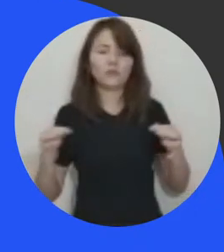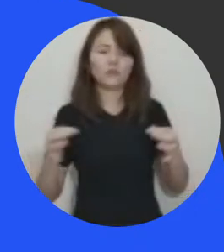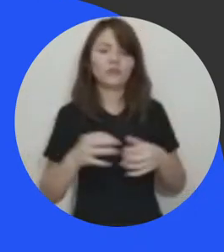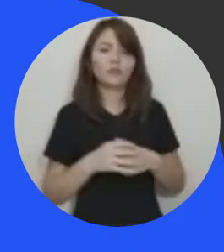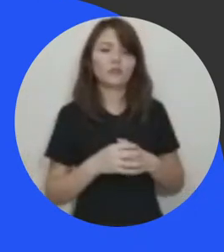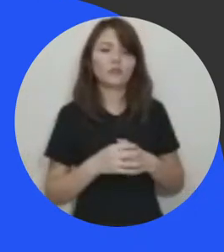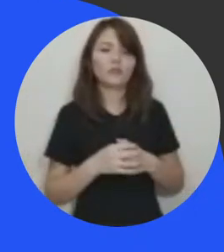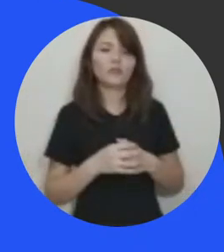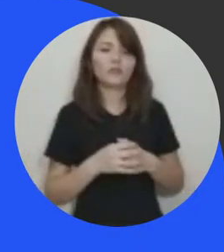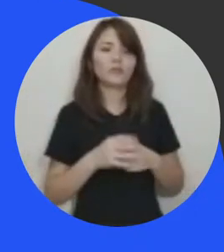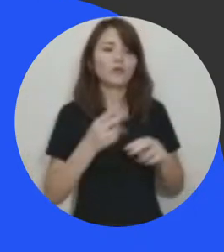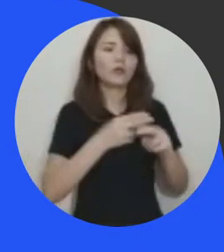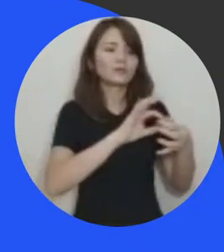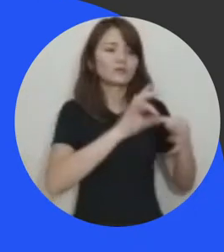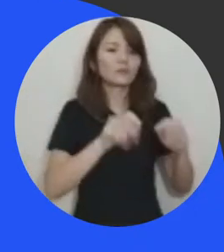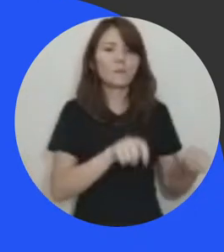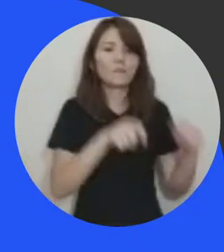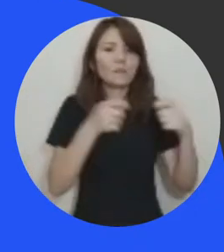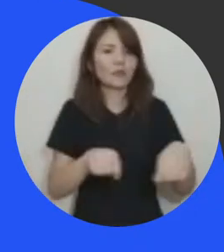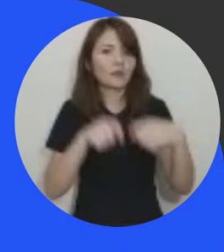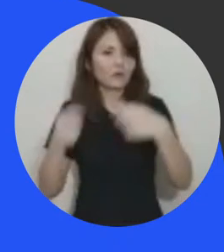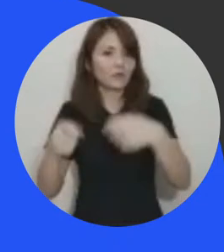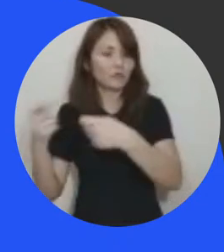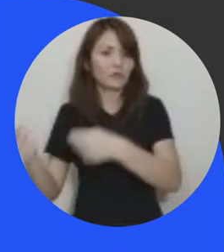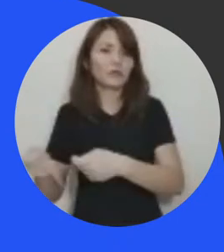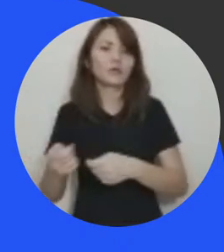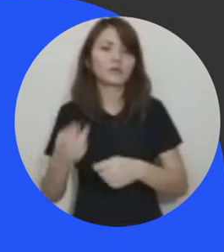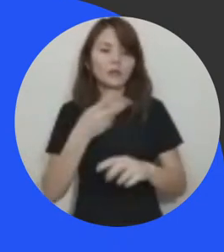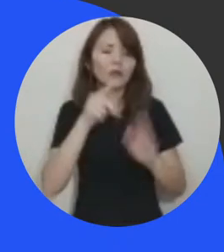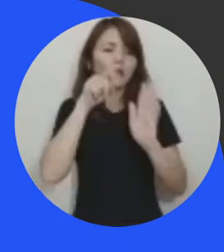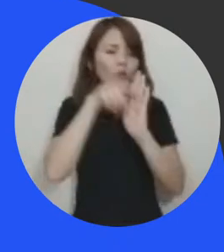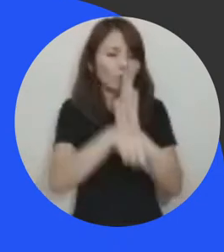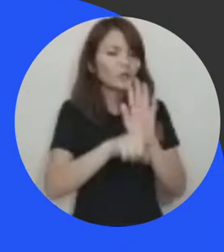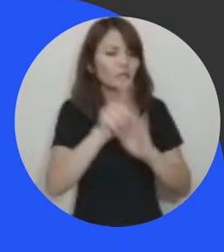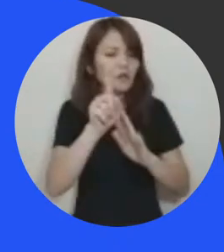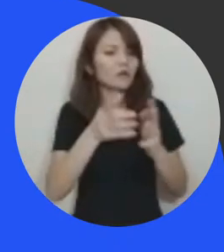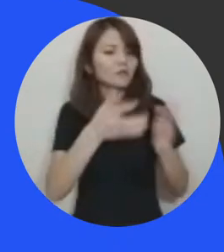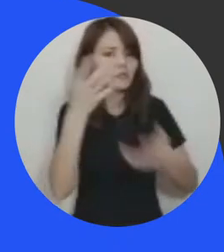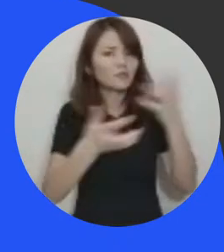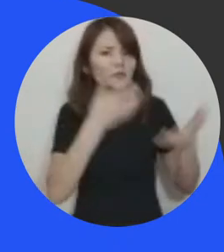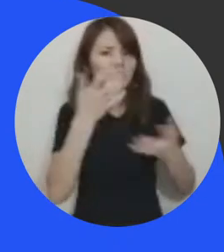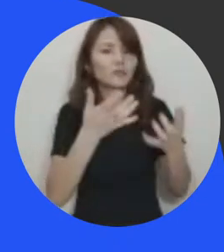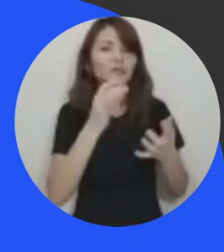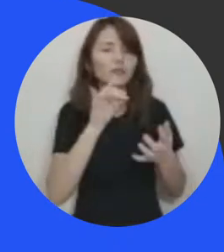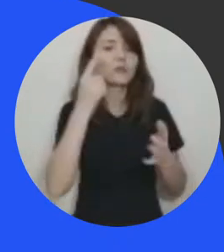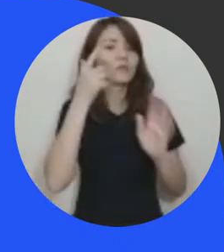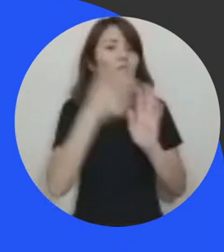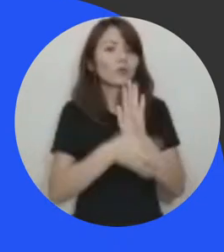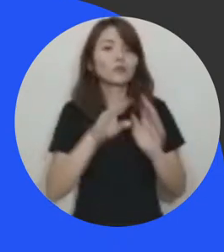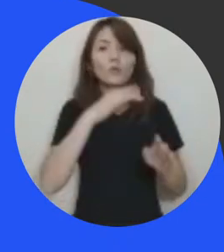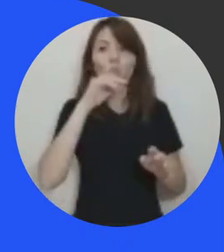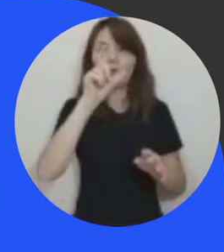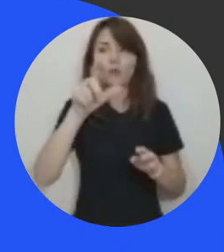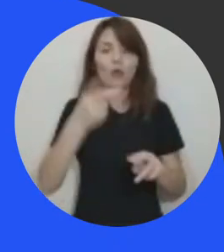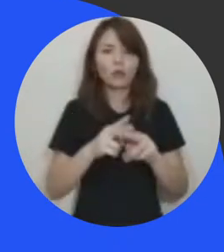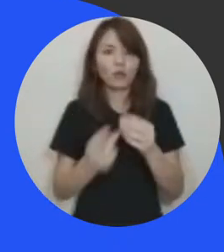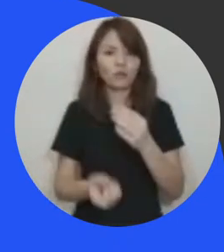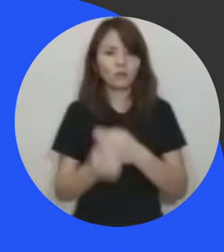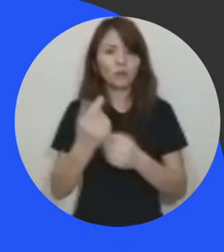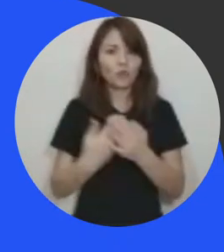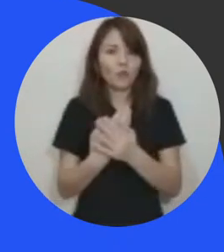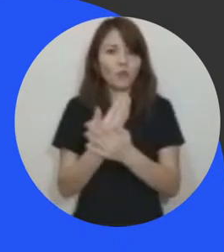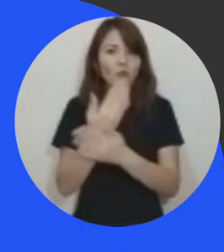we found that a lot of these lineages were new, i.e. they hadn't been seen before. They'd